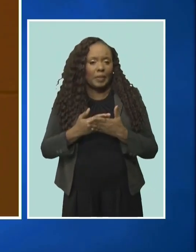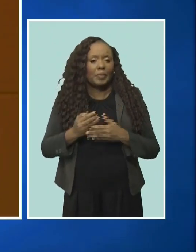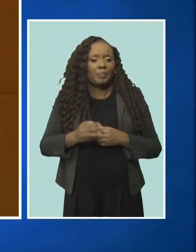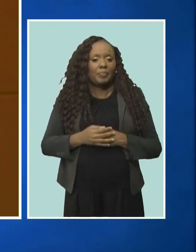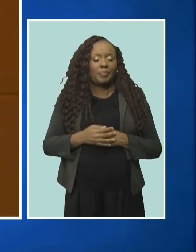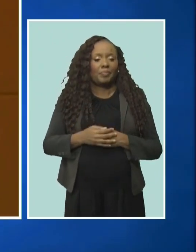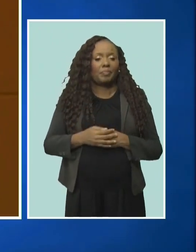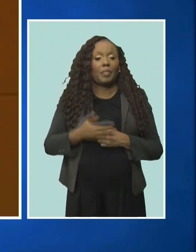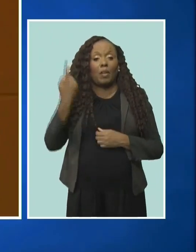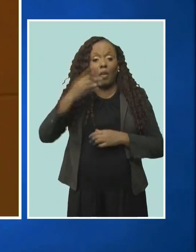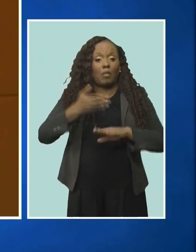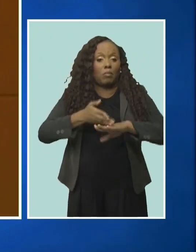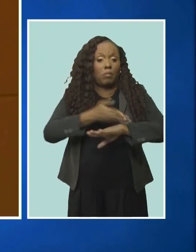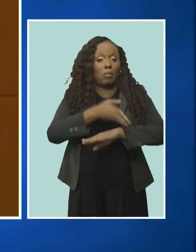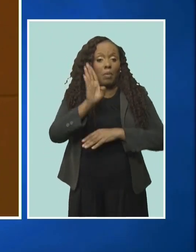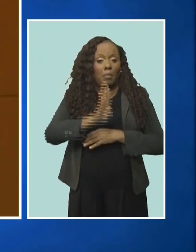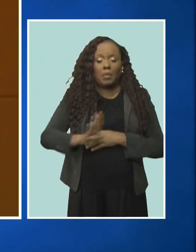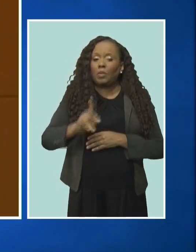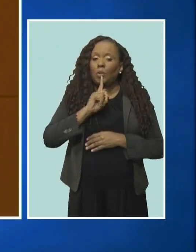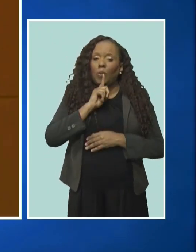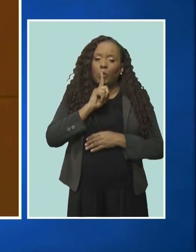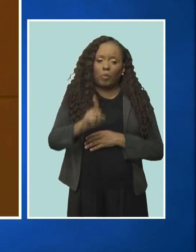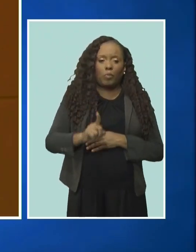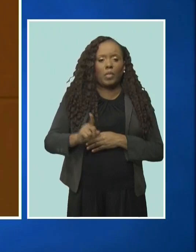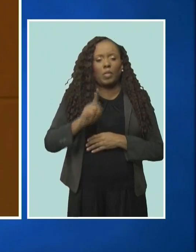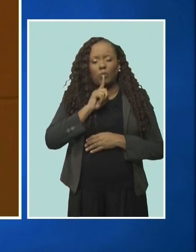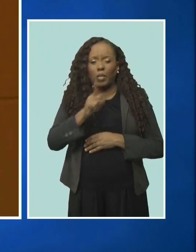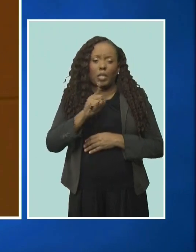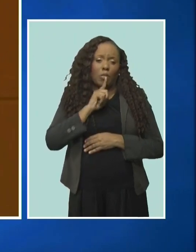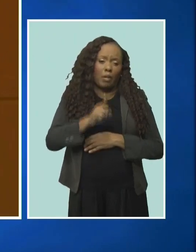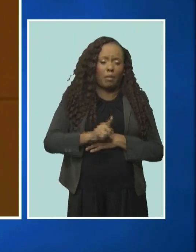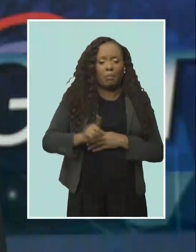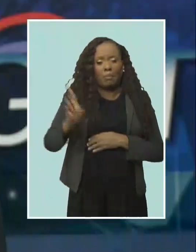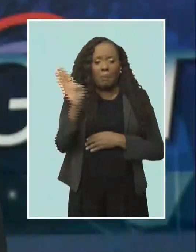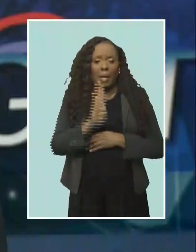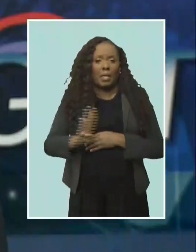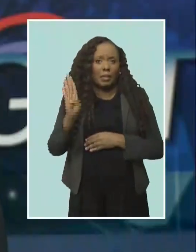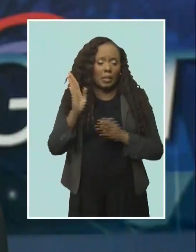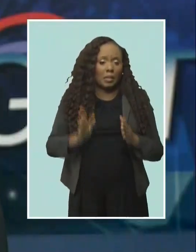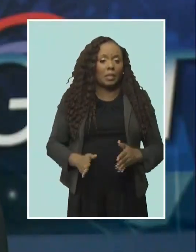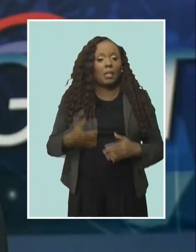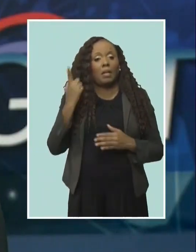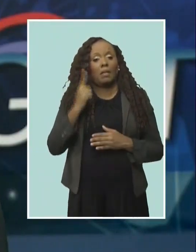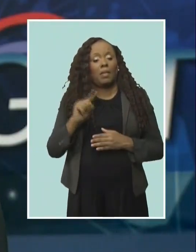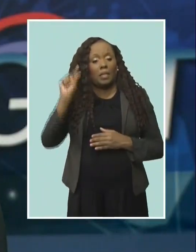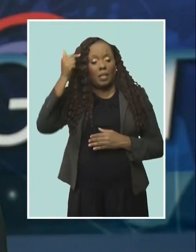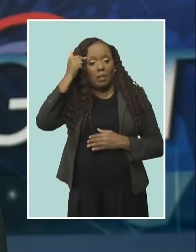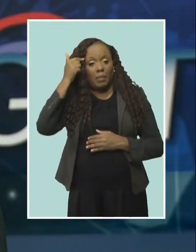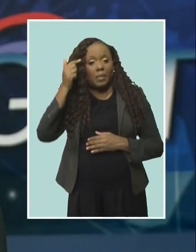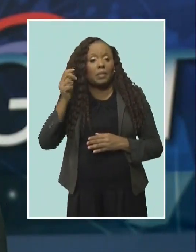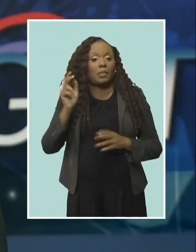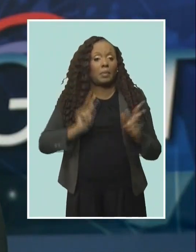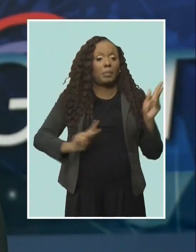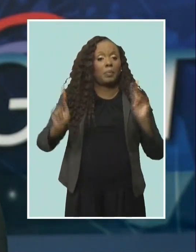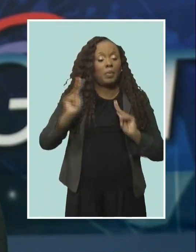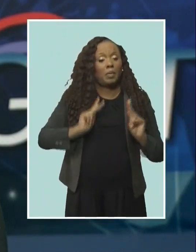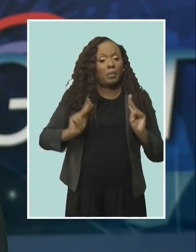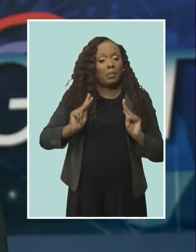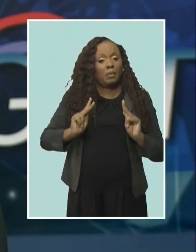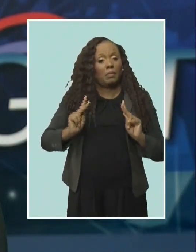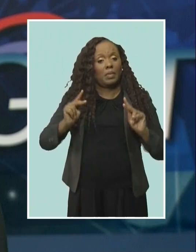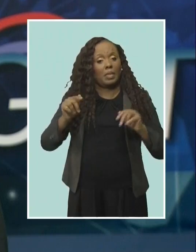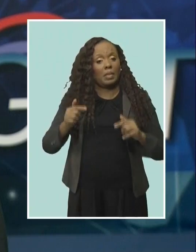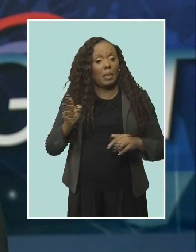says that will be the ultimate tribute to a real Bajan. On behalf of the government and people of Barbados, Prime